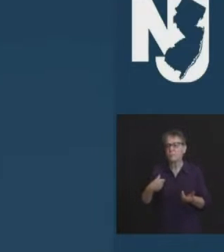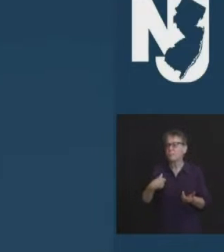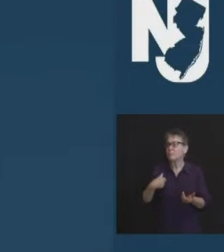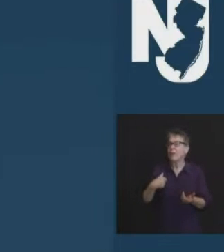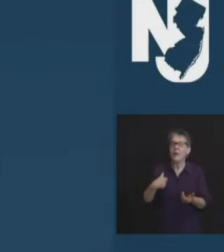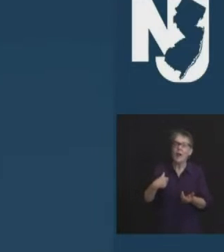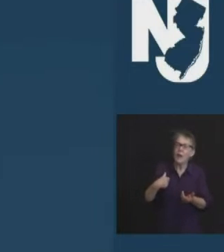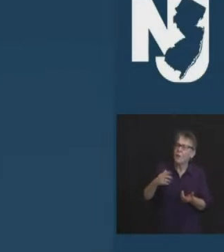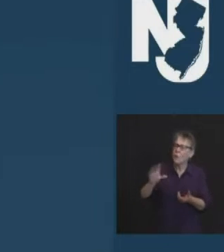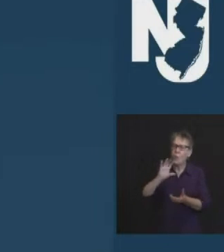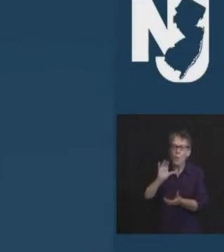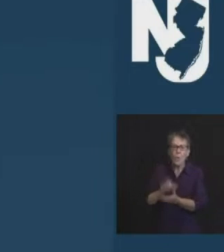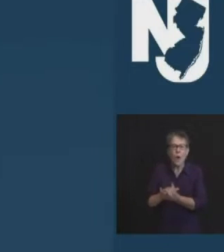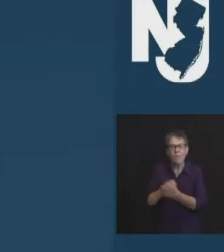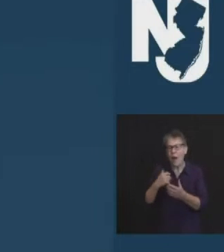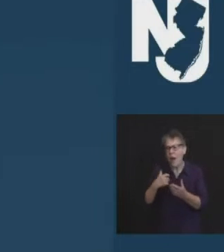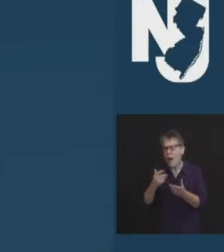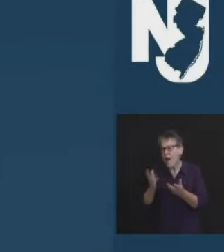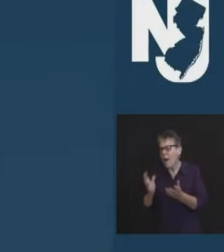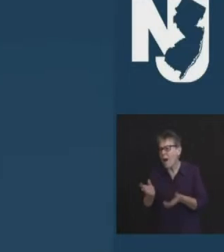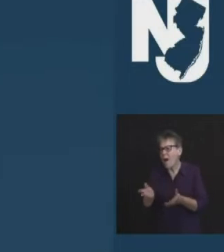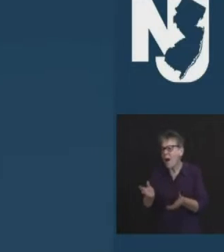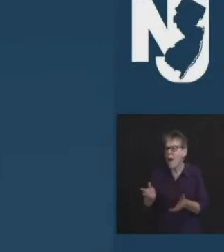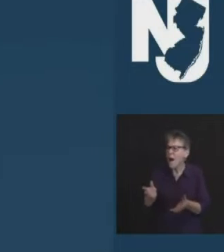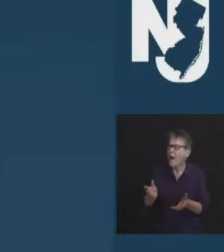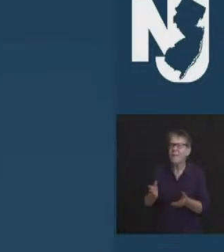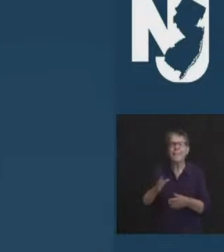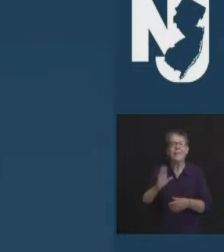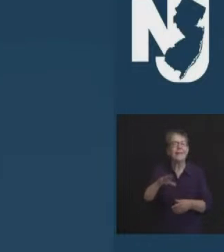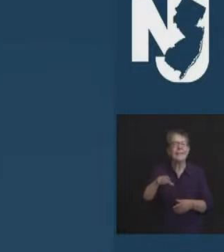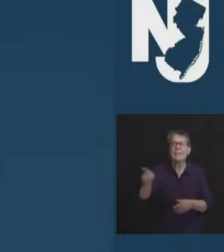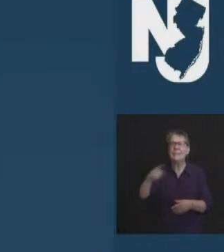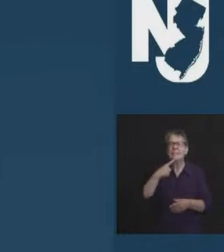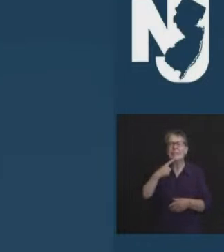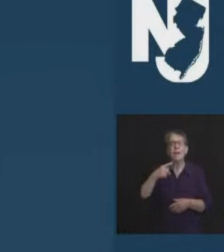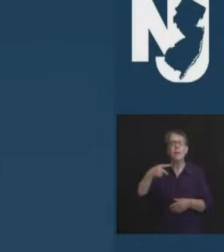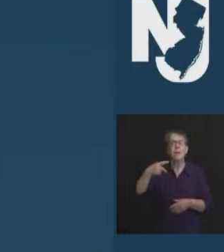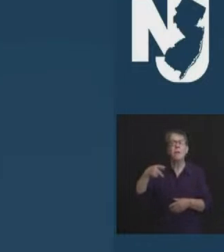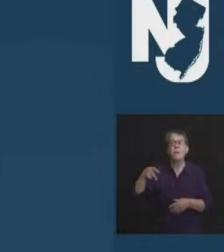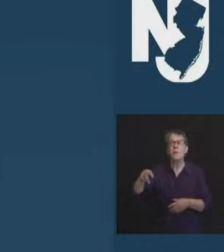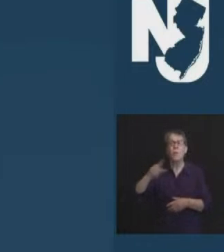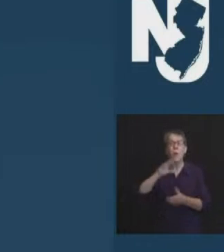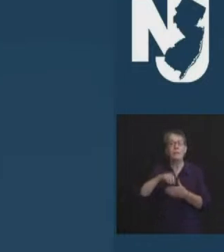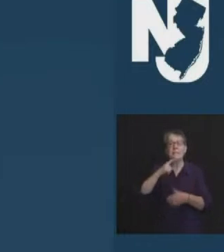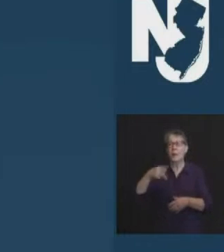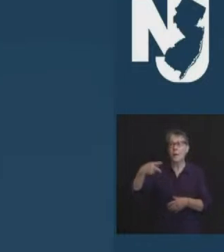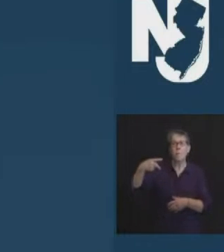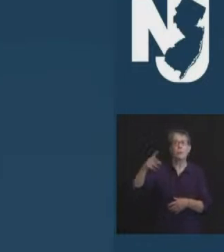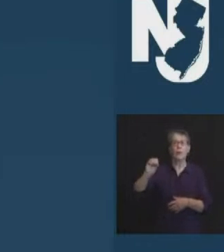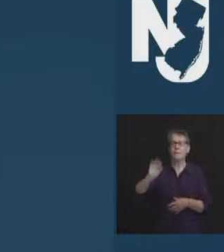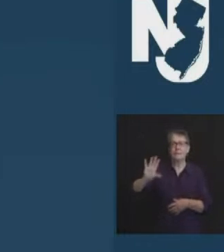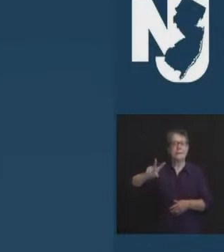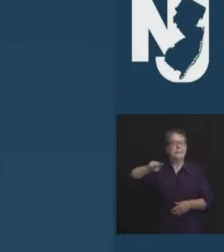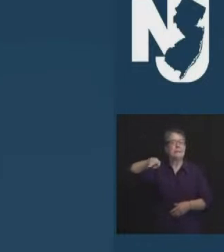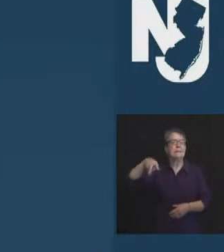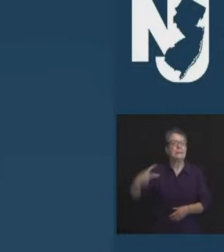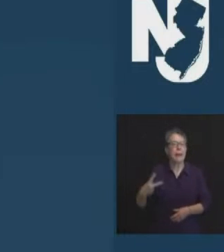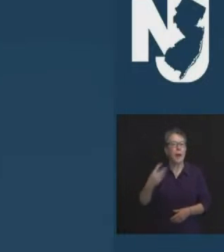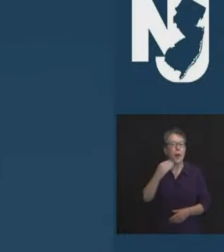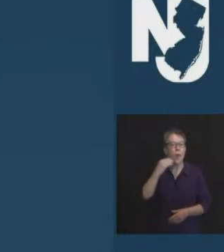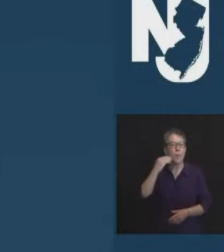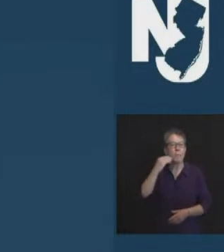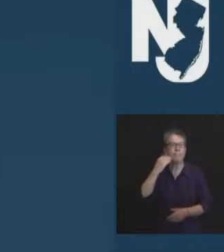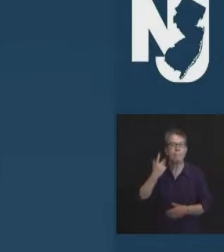leaves behind Emma and his grandson, Brian. He also leaves his sister, Carol. And of course, he leaves behind his family